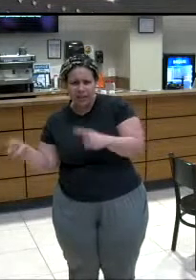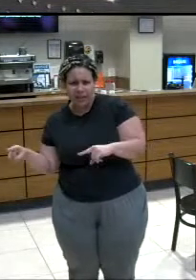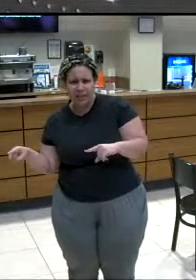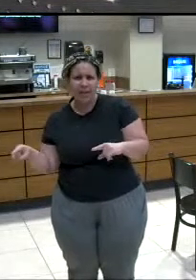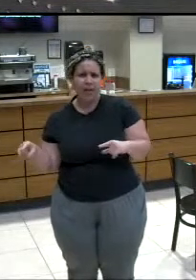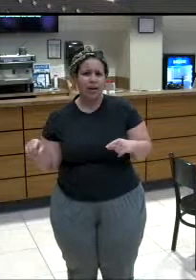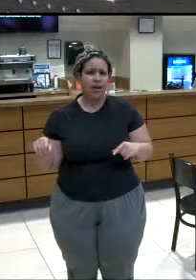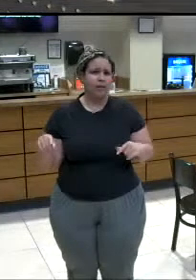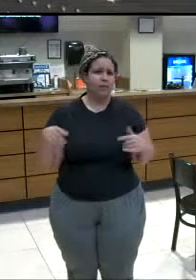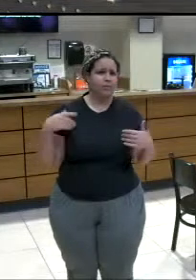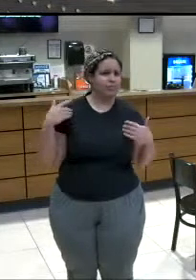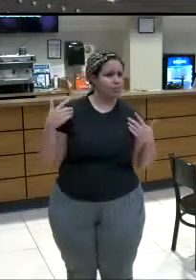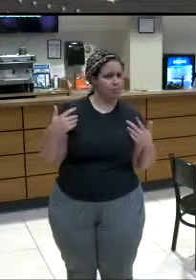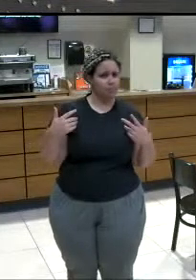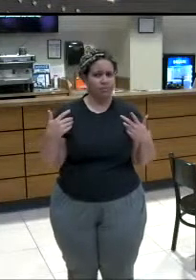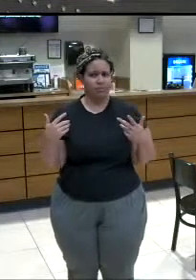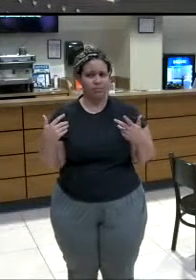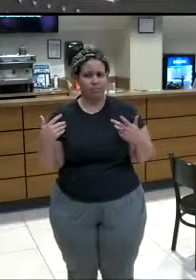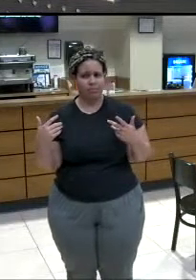whether